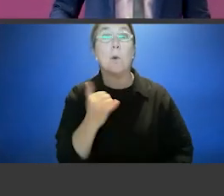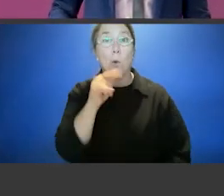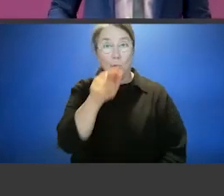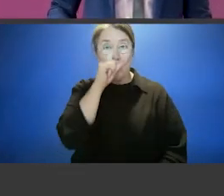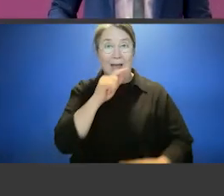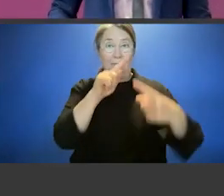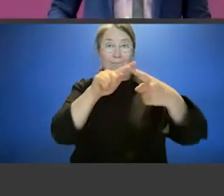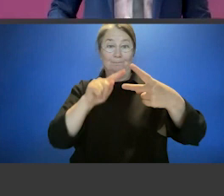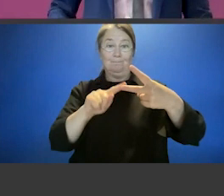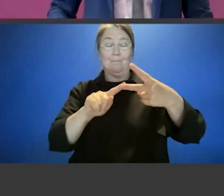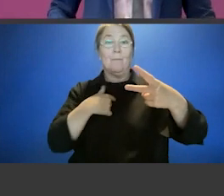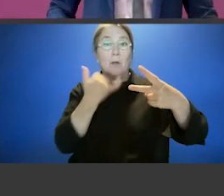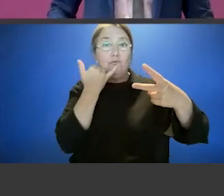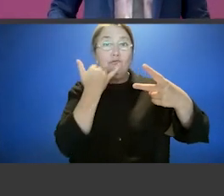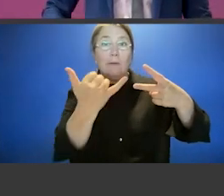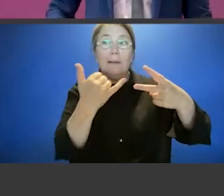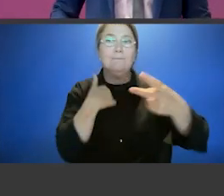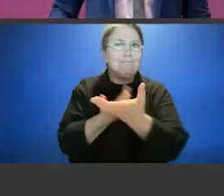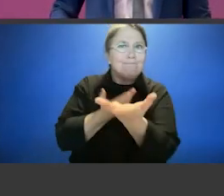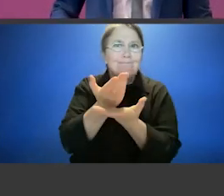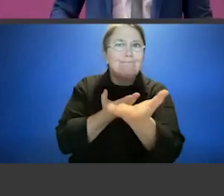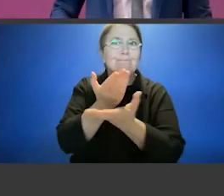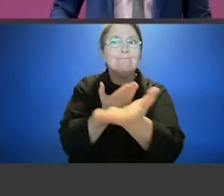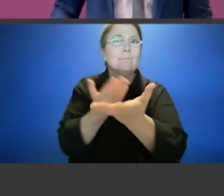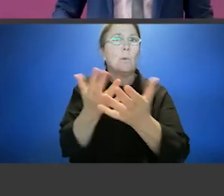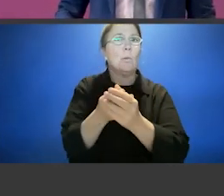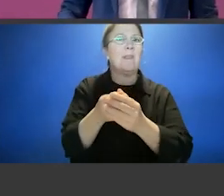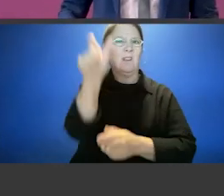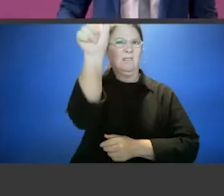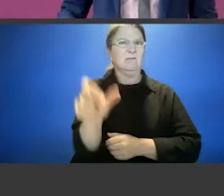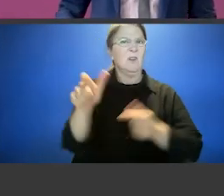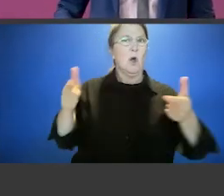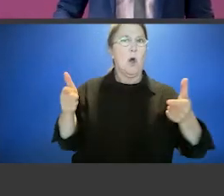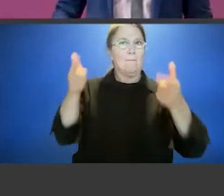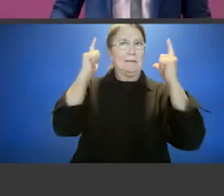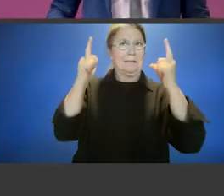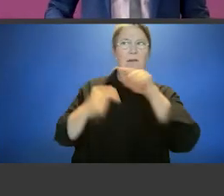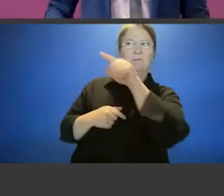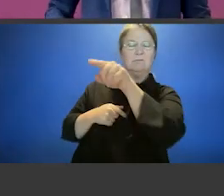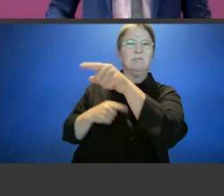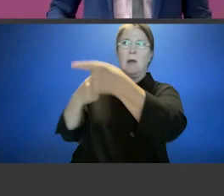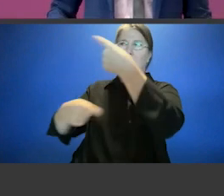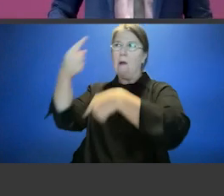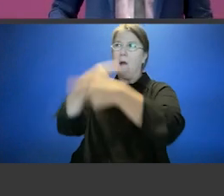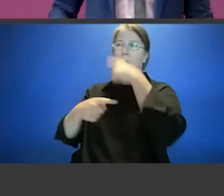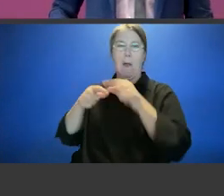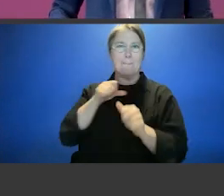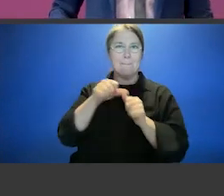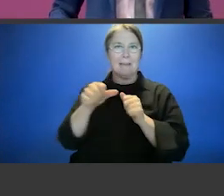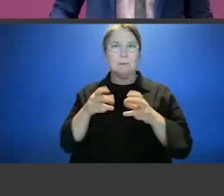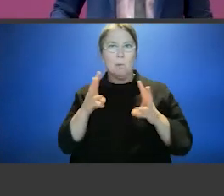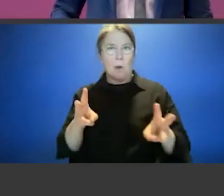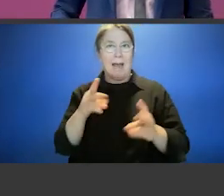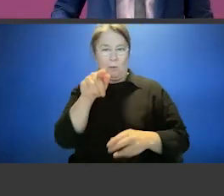officer. And our IBAC officers can advise you on the best way to submit your complaint. Once we receive a